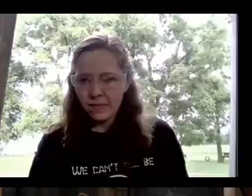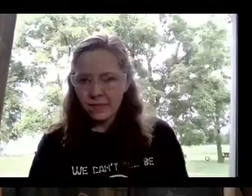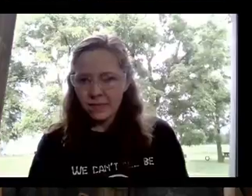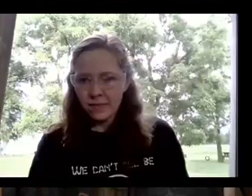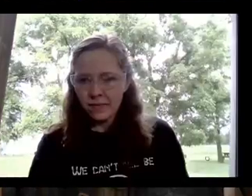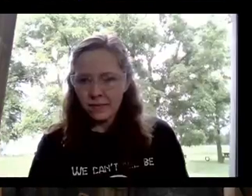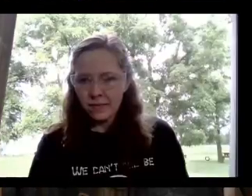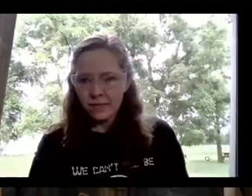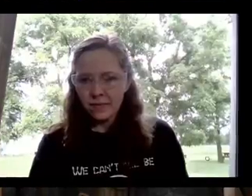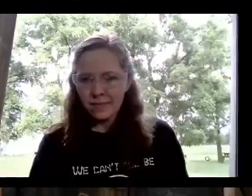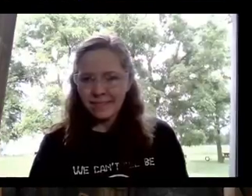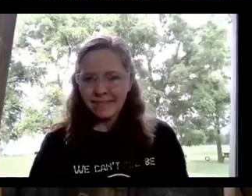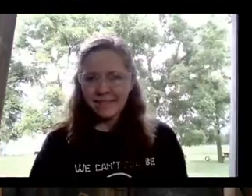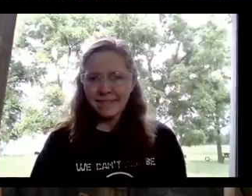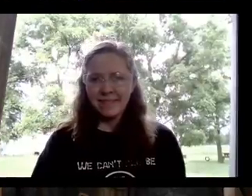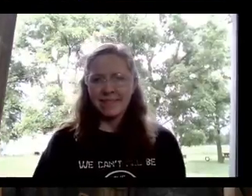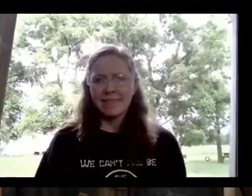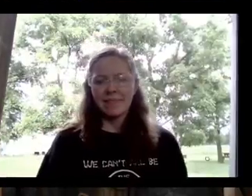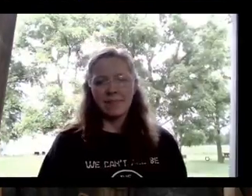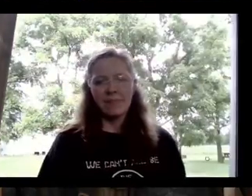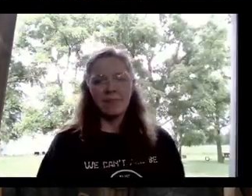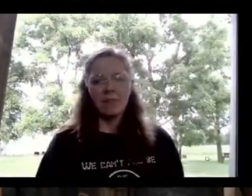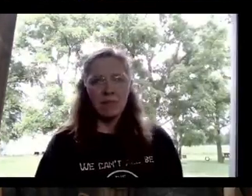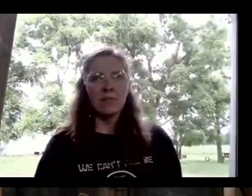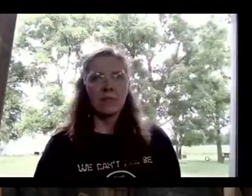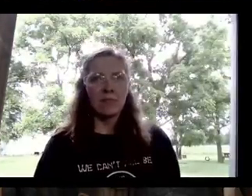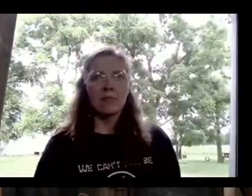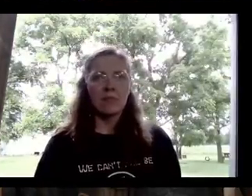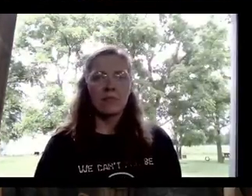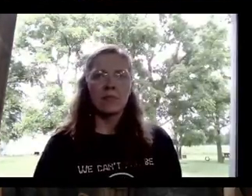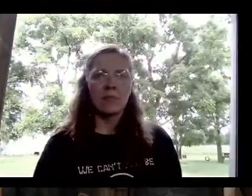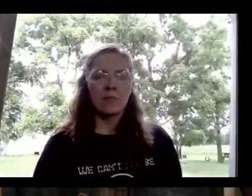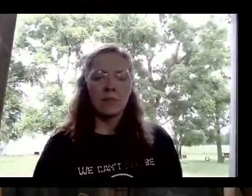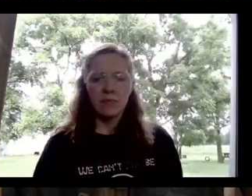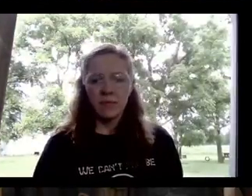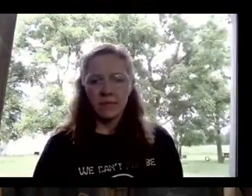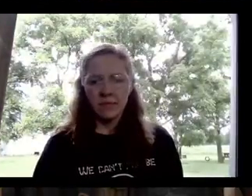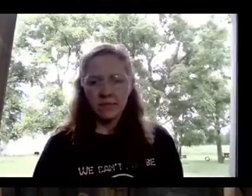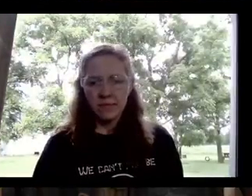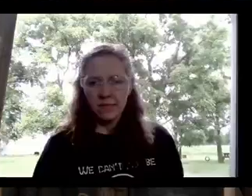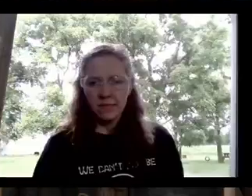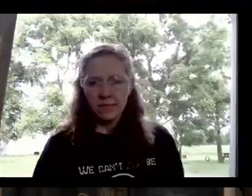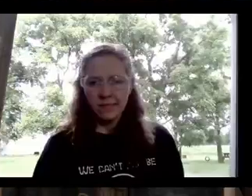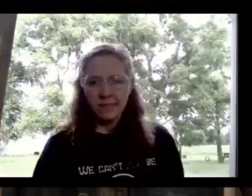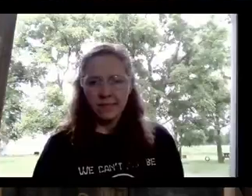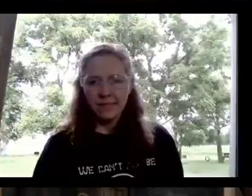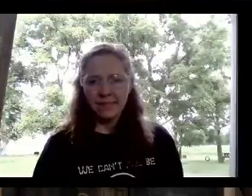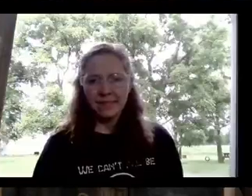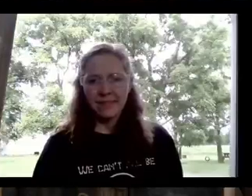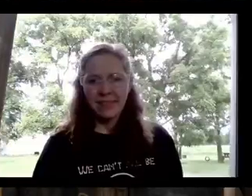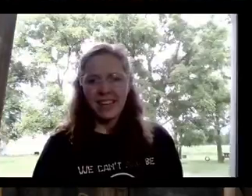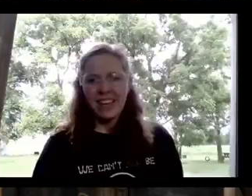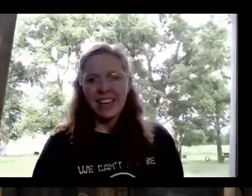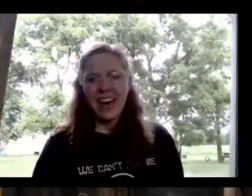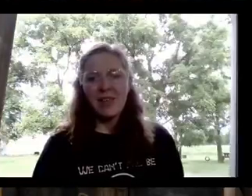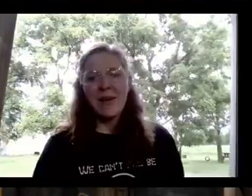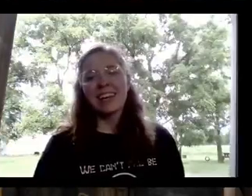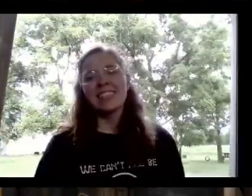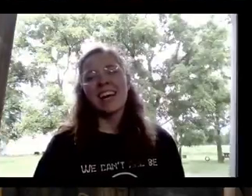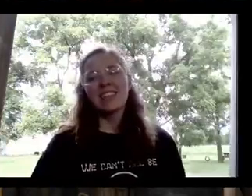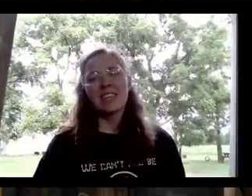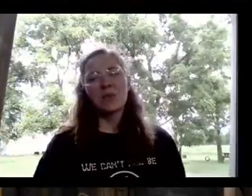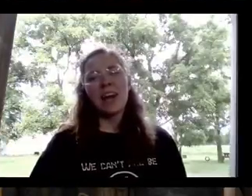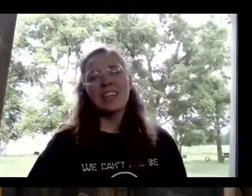Just Gmail me on it. Mm-hmm. And we'll work out the details from there.